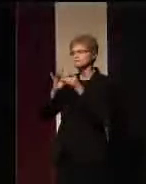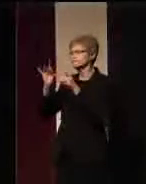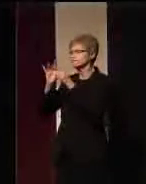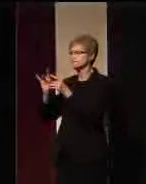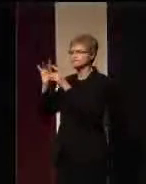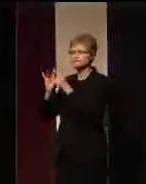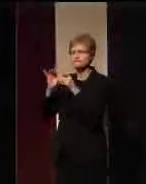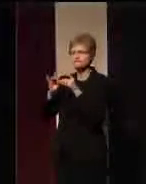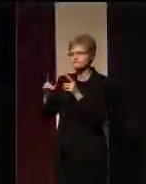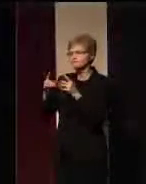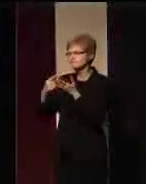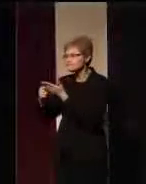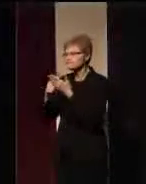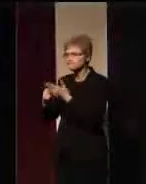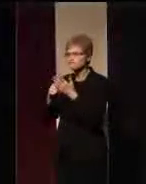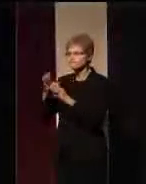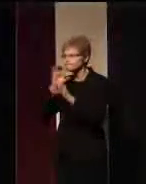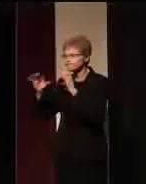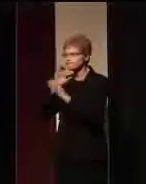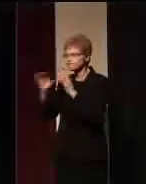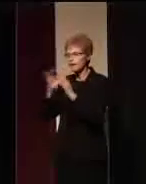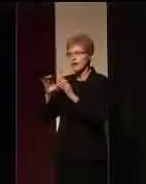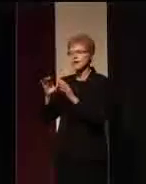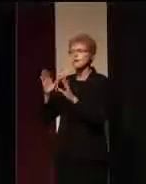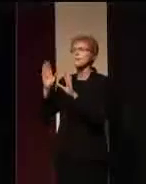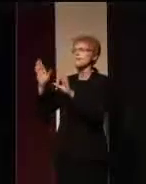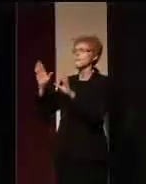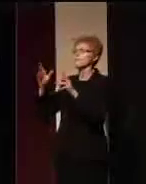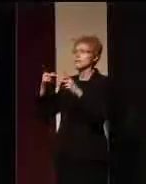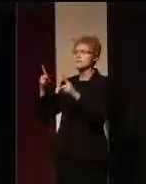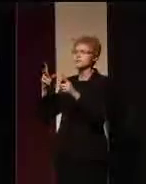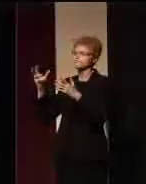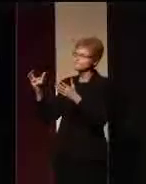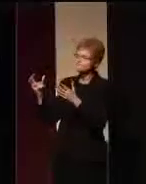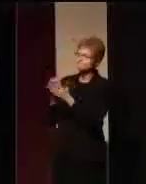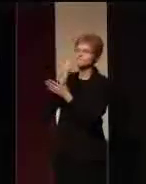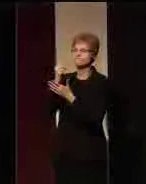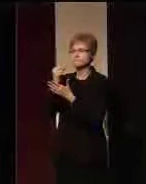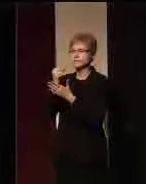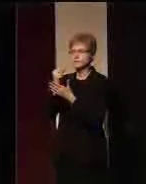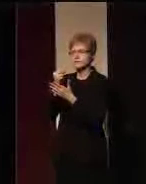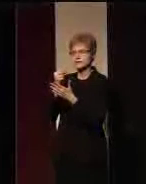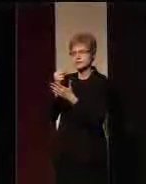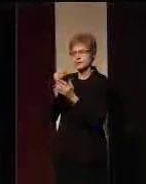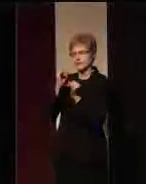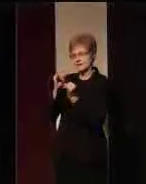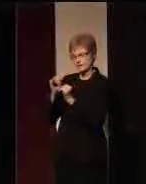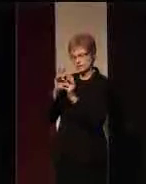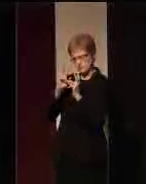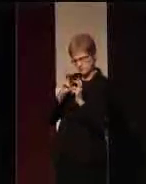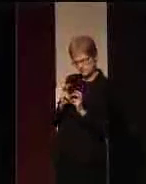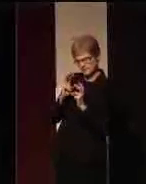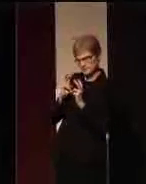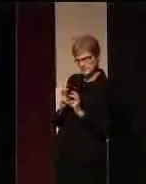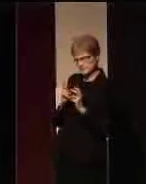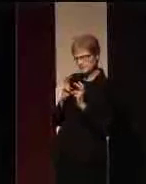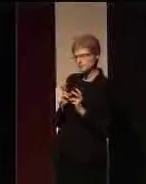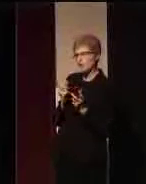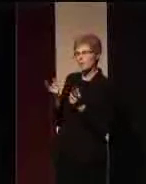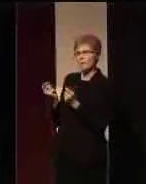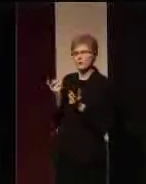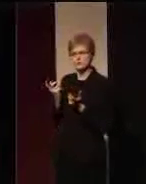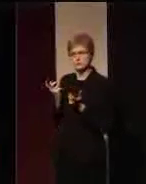with a spectacular opportunity to be able to decide how each of us here and beyond is going to play in to do something about